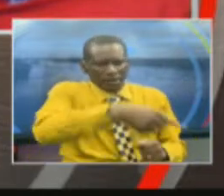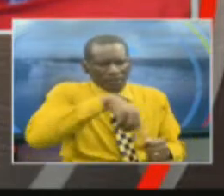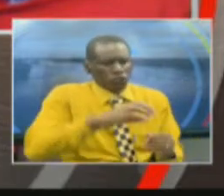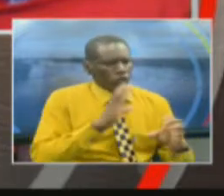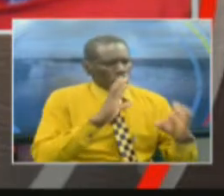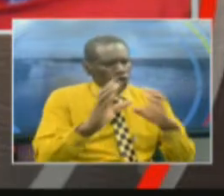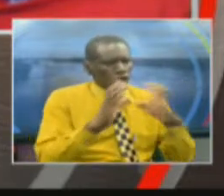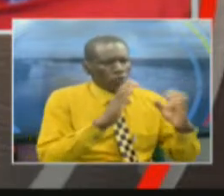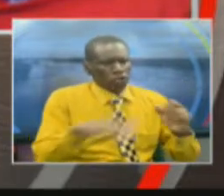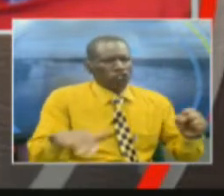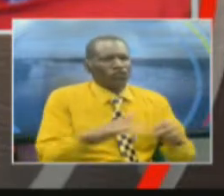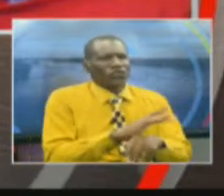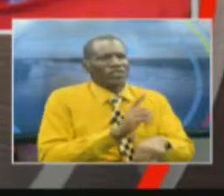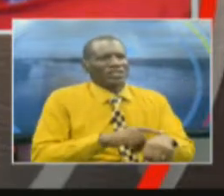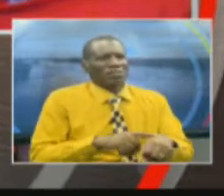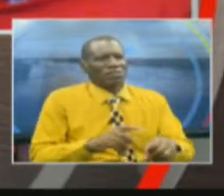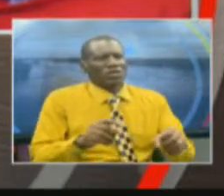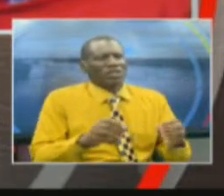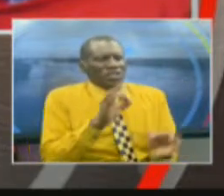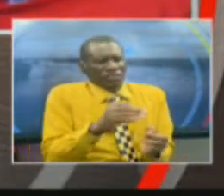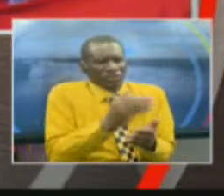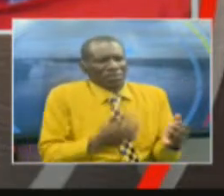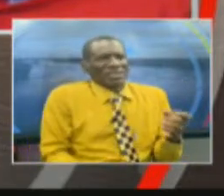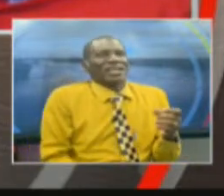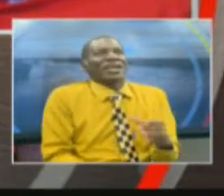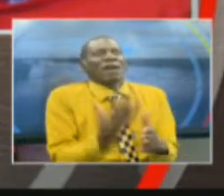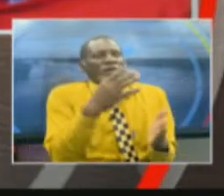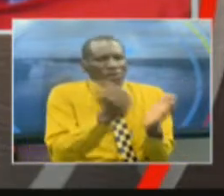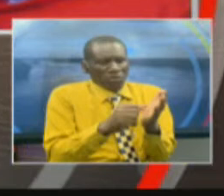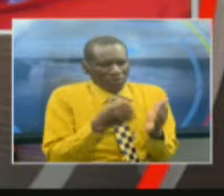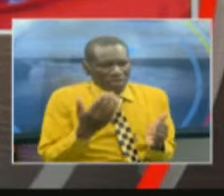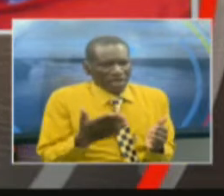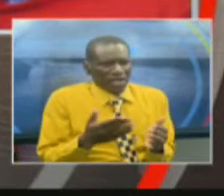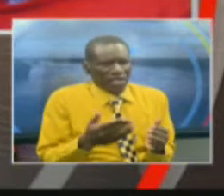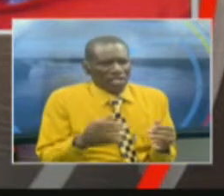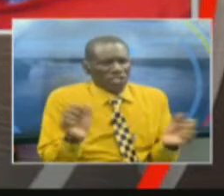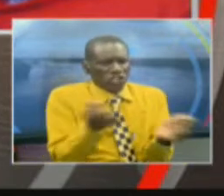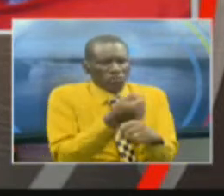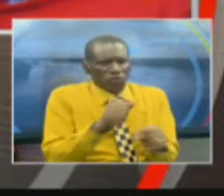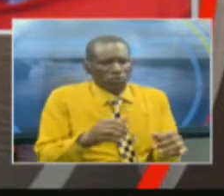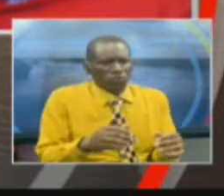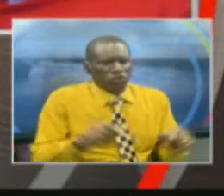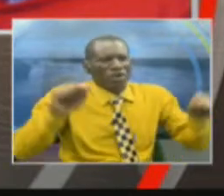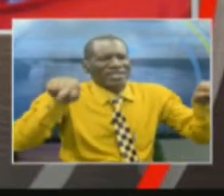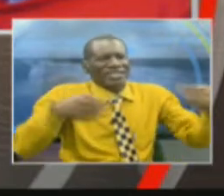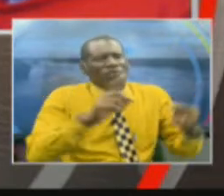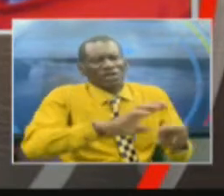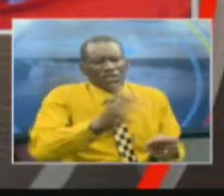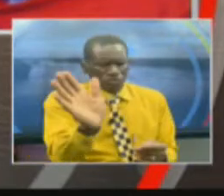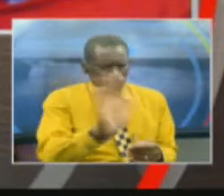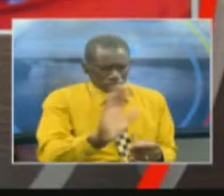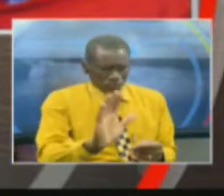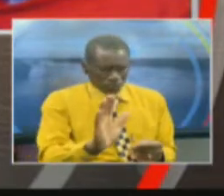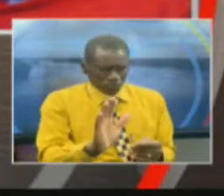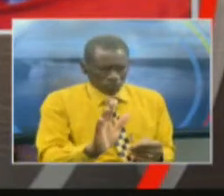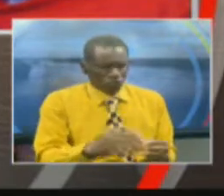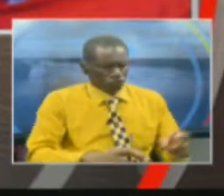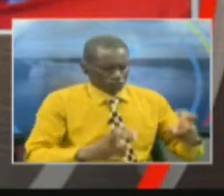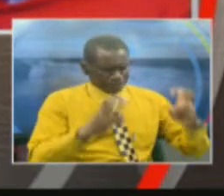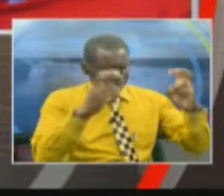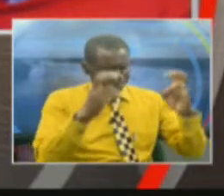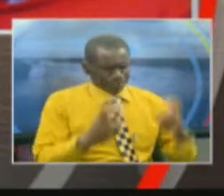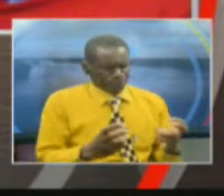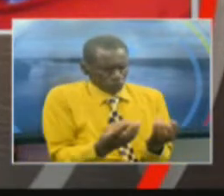all the time. Whenever something comes, you can't just go and attack. No, we sit down and